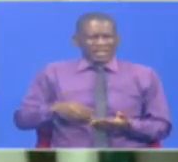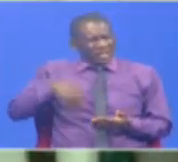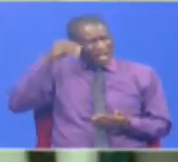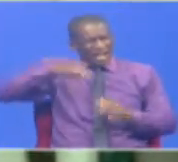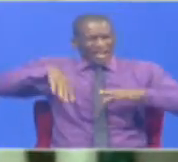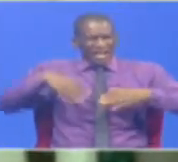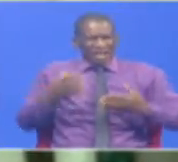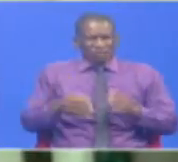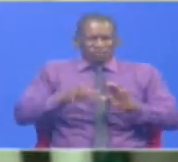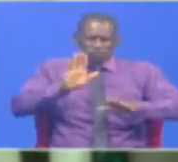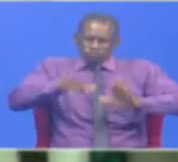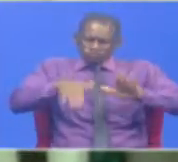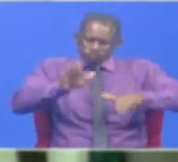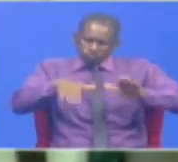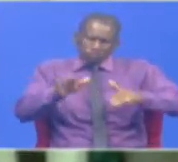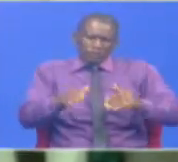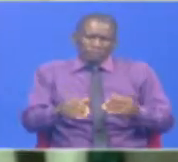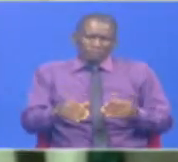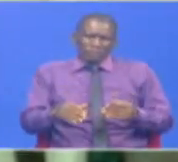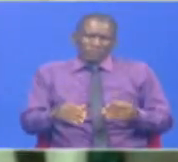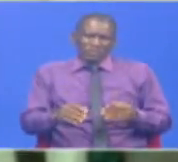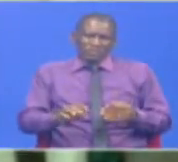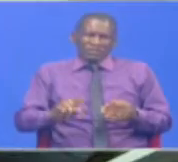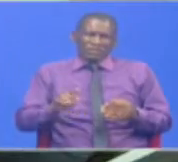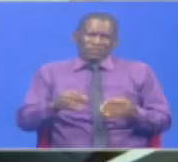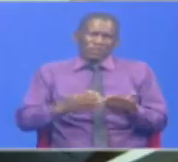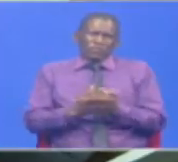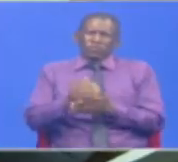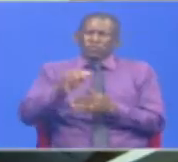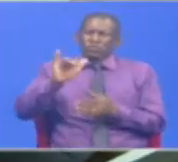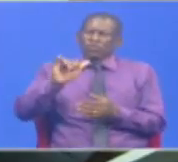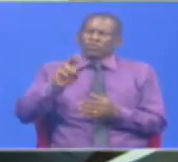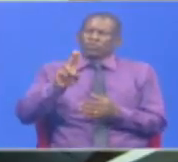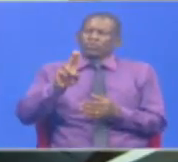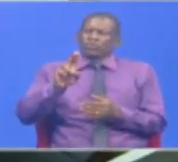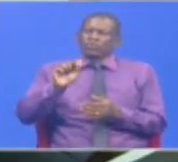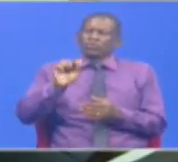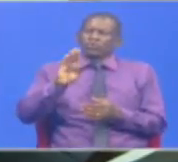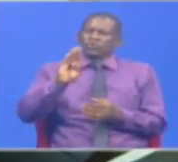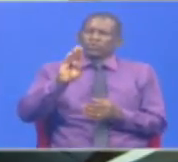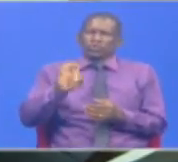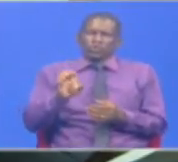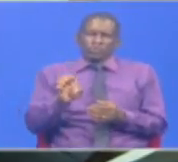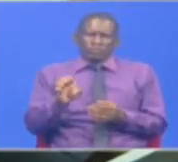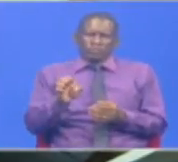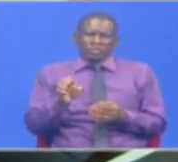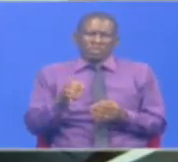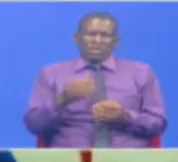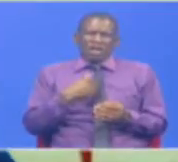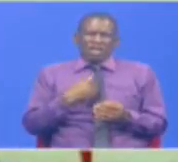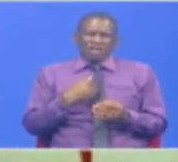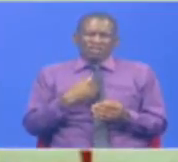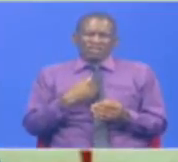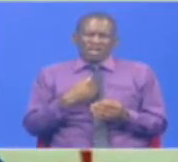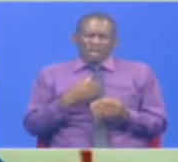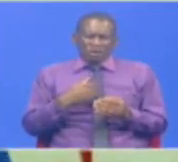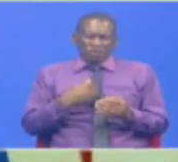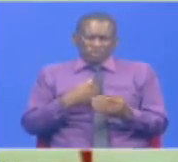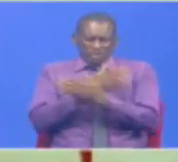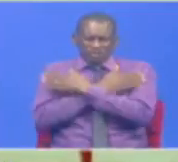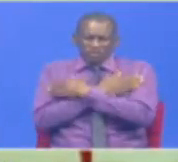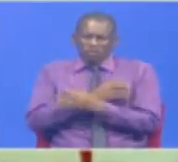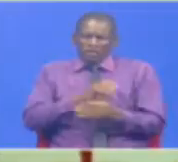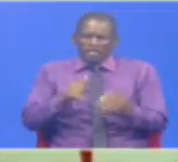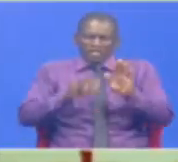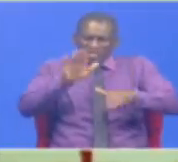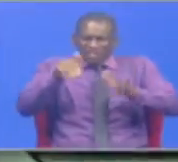sew partly on YouTube. I was an apprentice to a certain tailor who actually showed me how to,